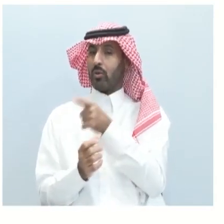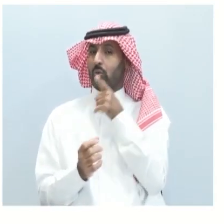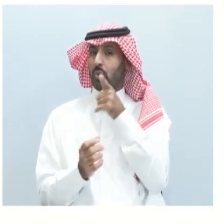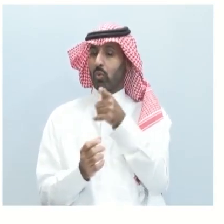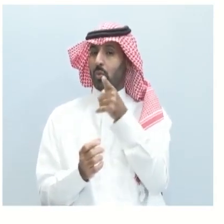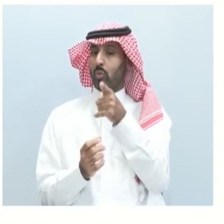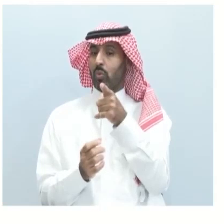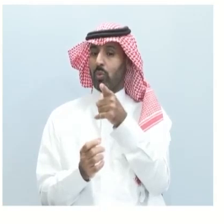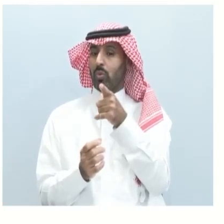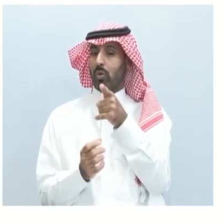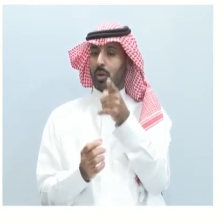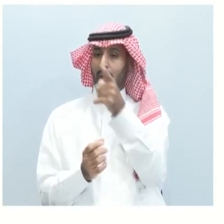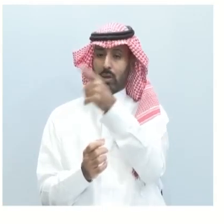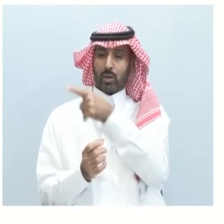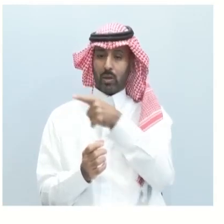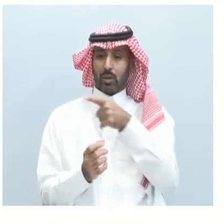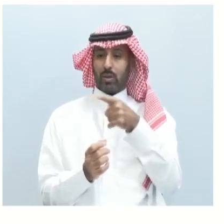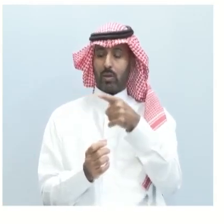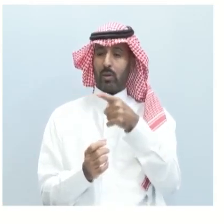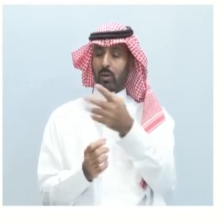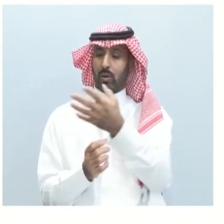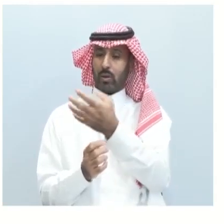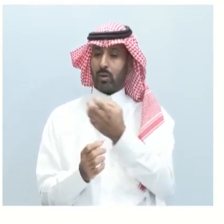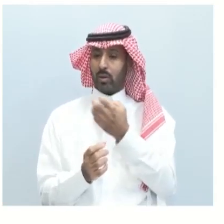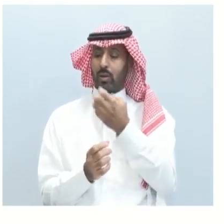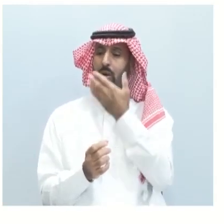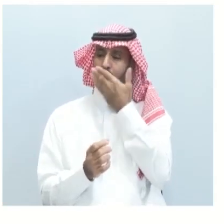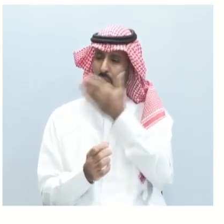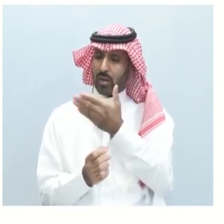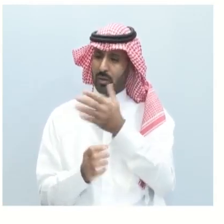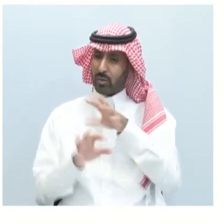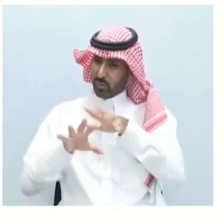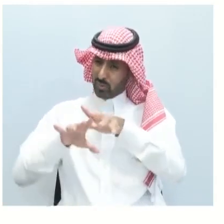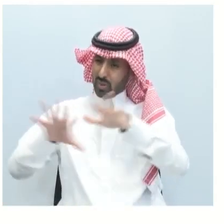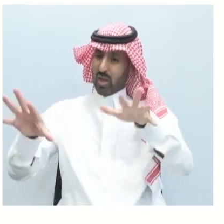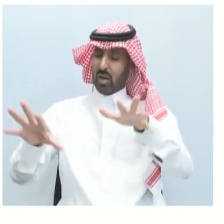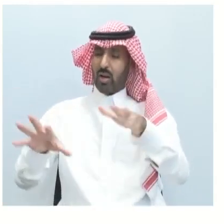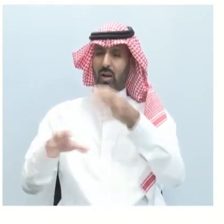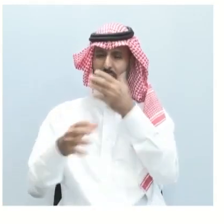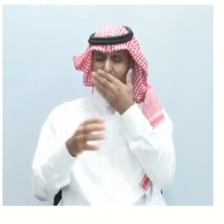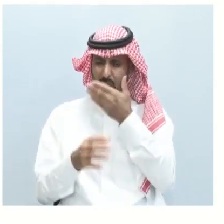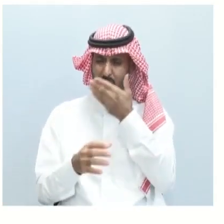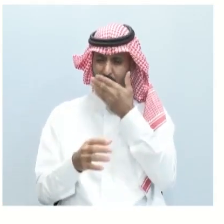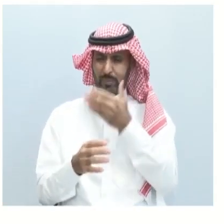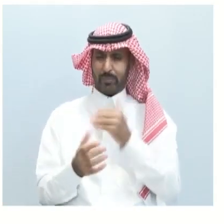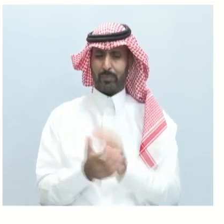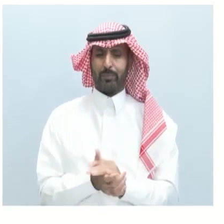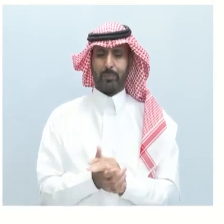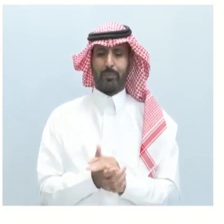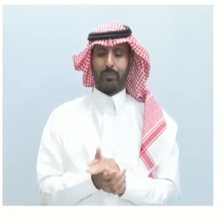just one, because we have here won't catch your cold. We are talking about others.